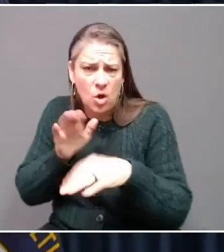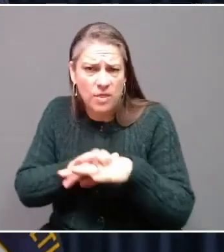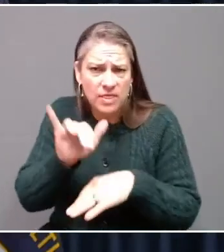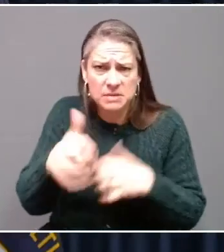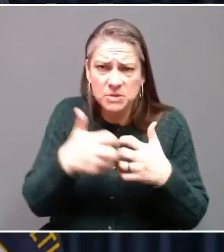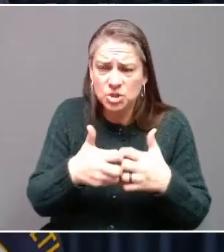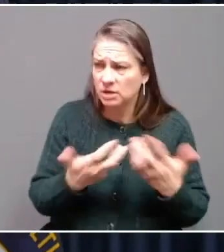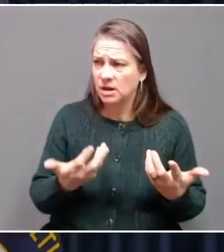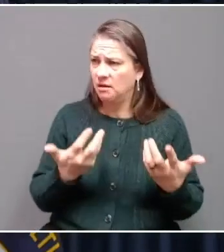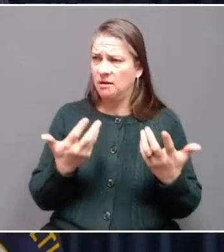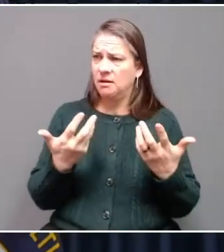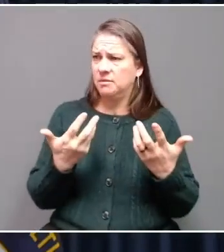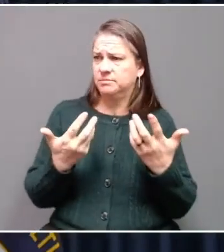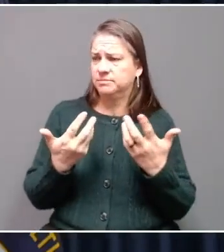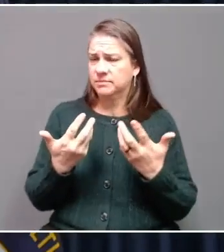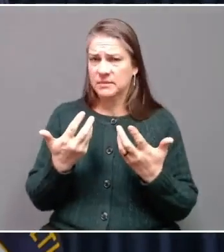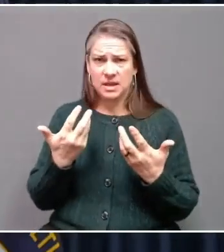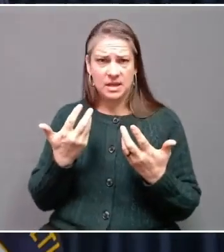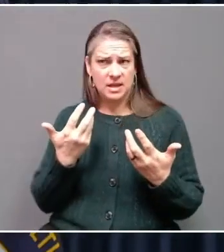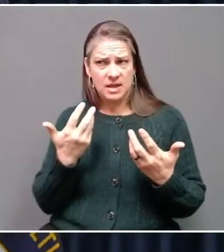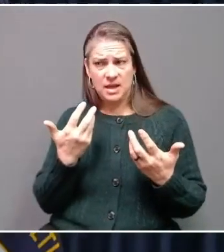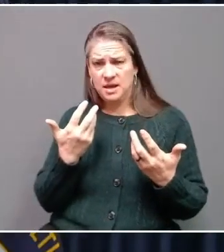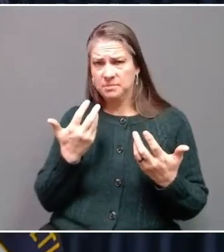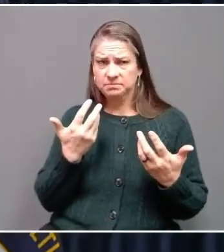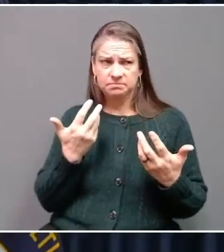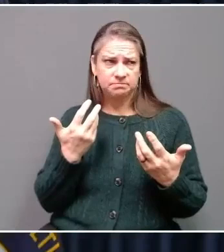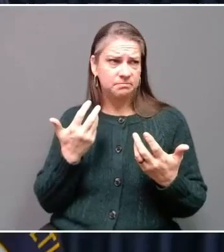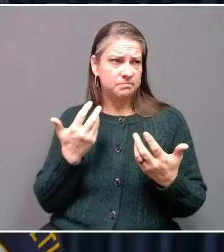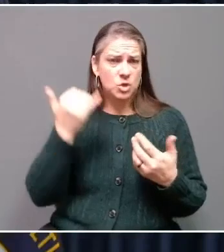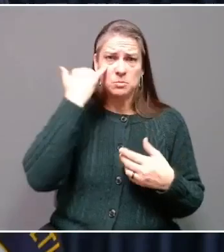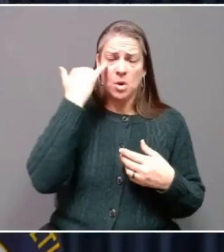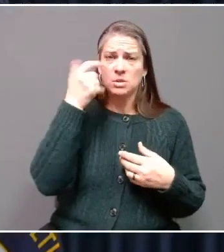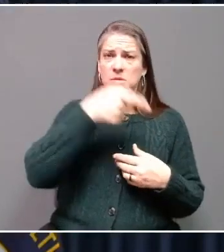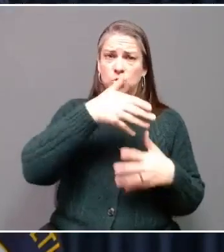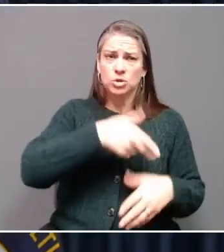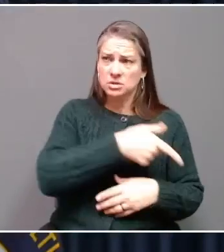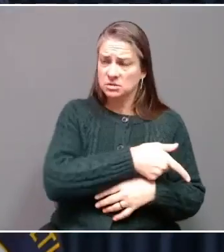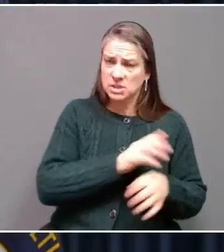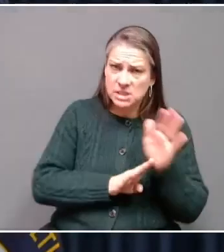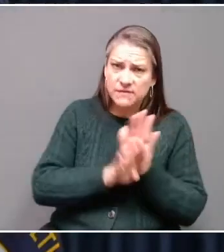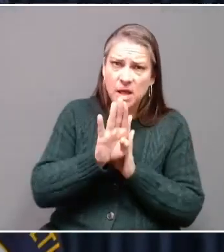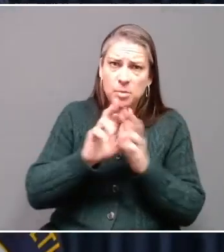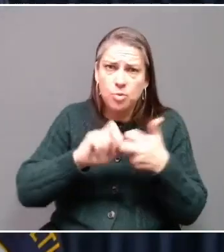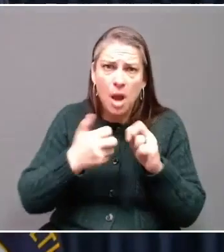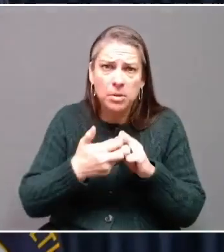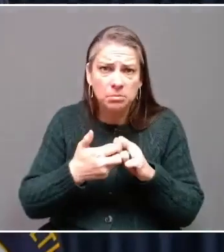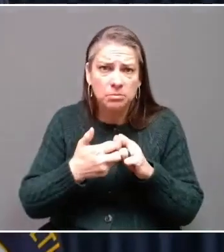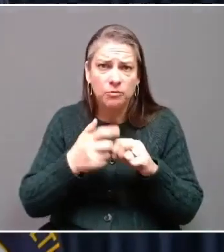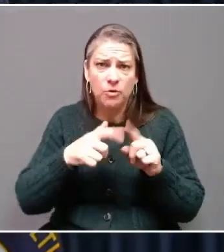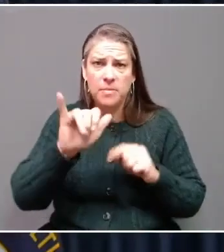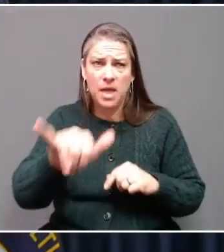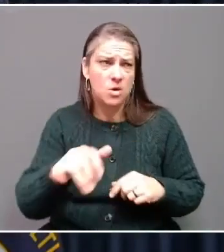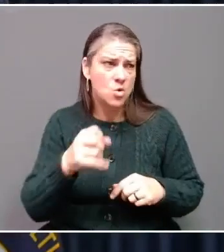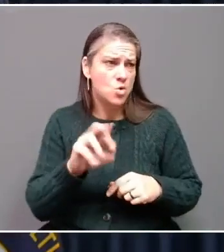system to help those that might develop any issues from using them or gaming